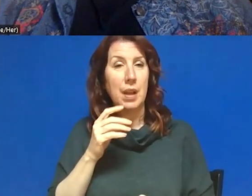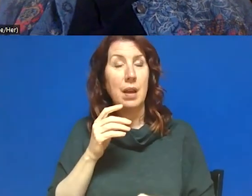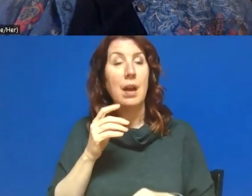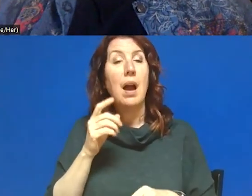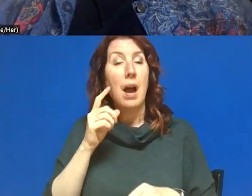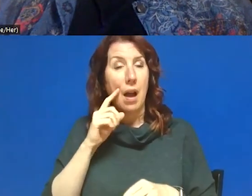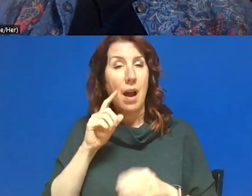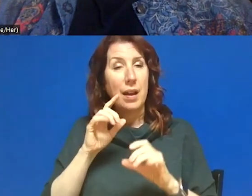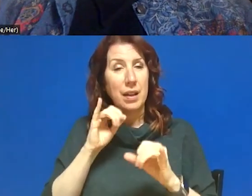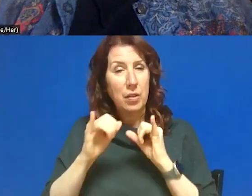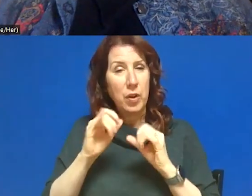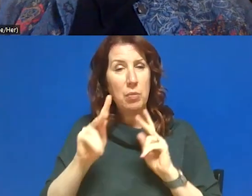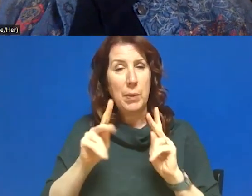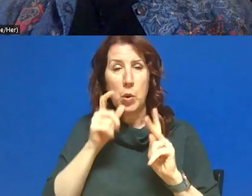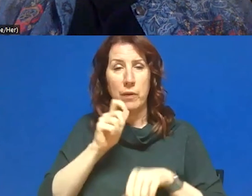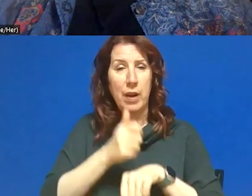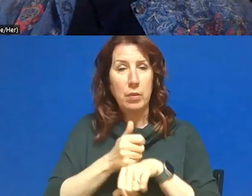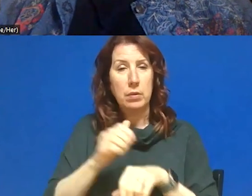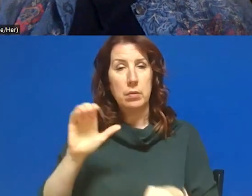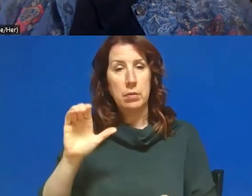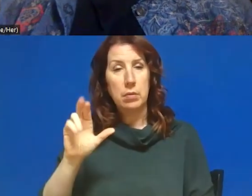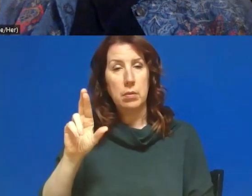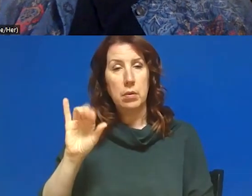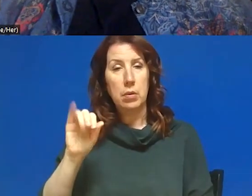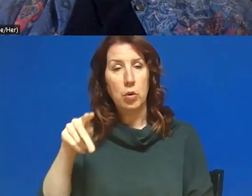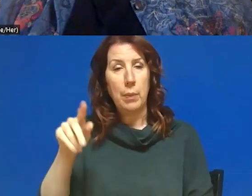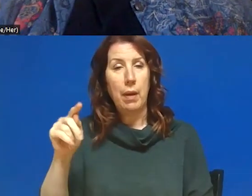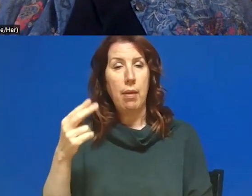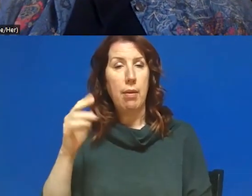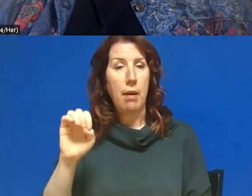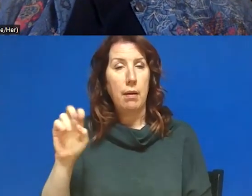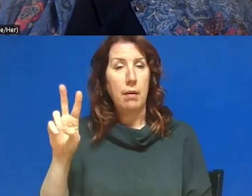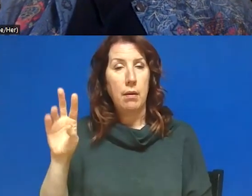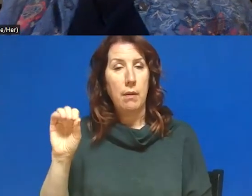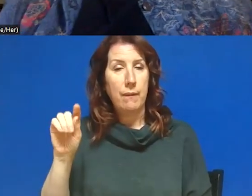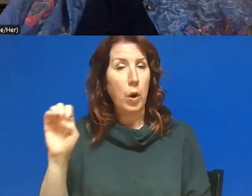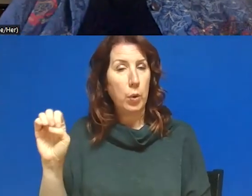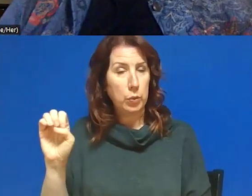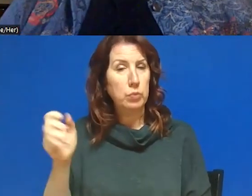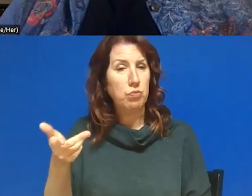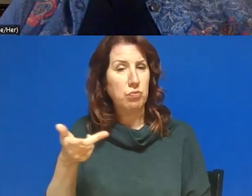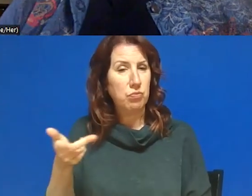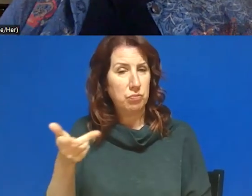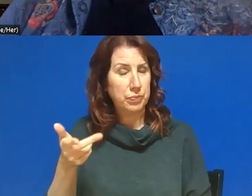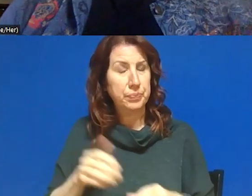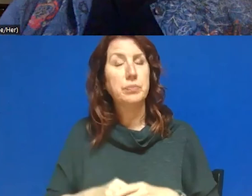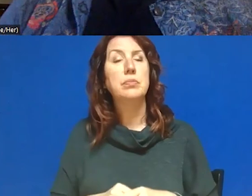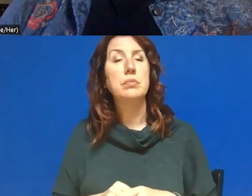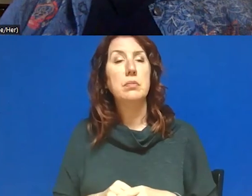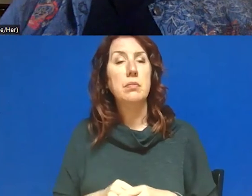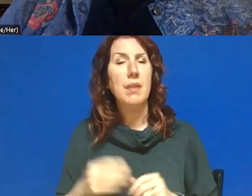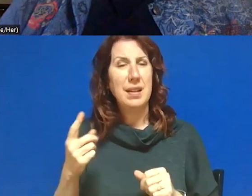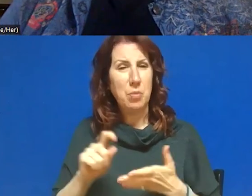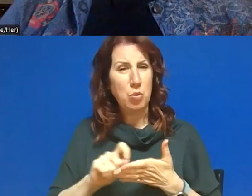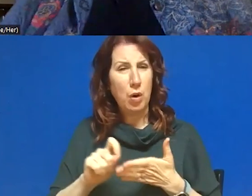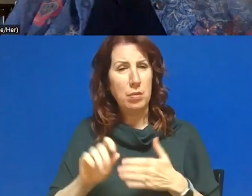Vote, Alice Wong, Greg Barachan, Andrew Polrang. And then from there, somebody wrote a BuzzFeed